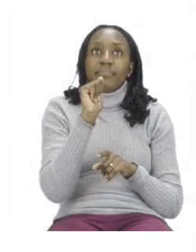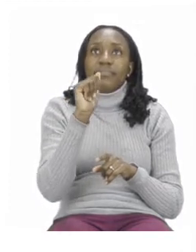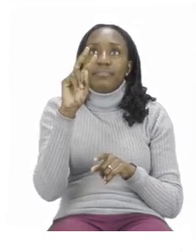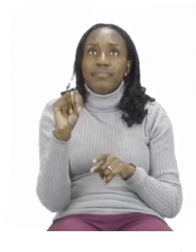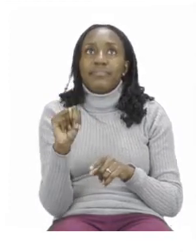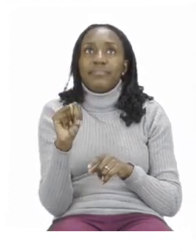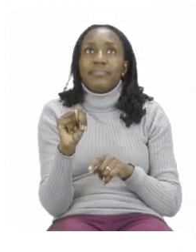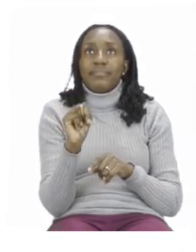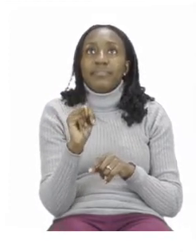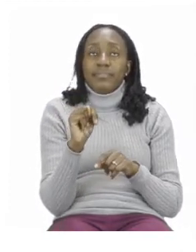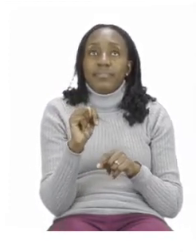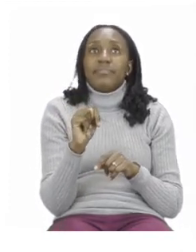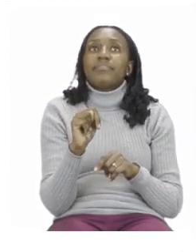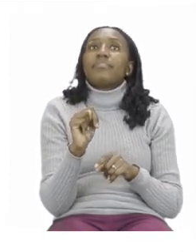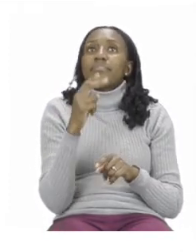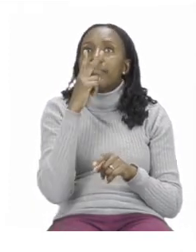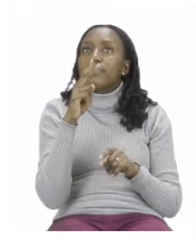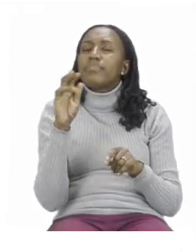Can, fan.